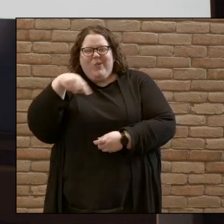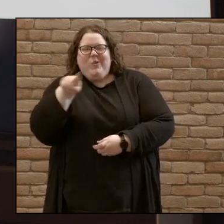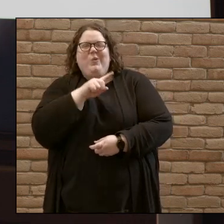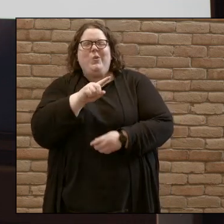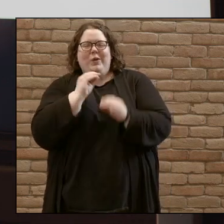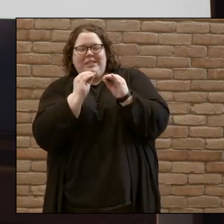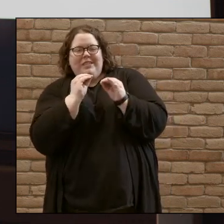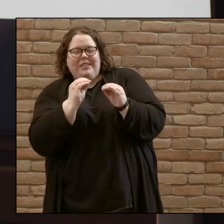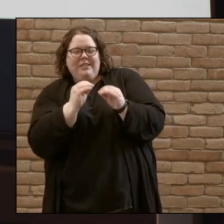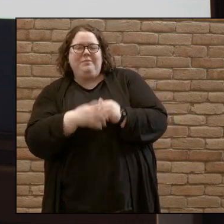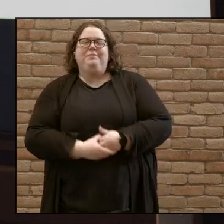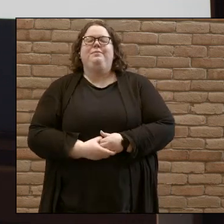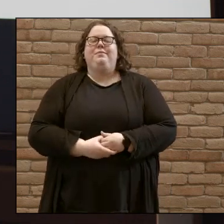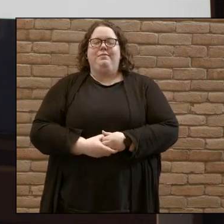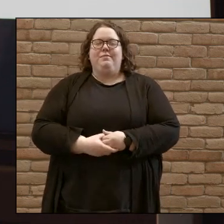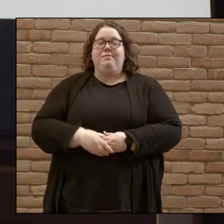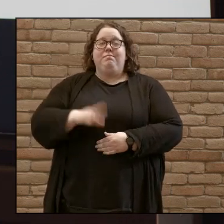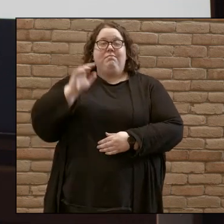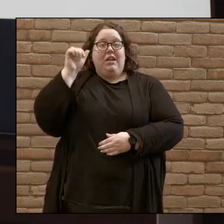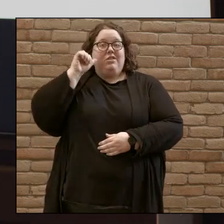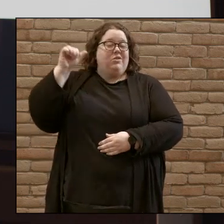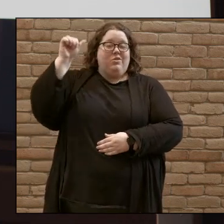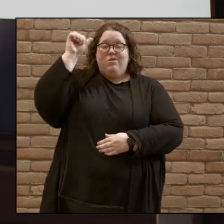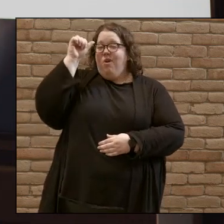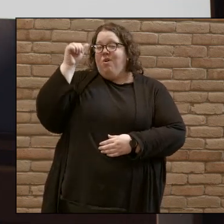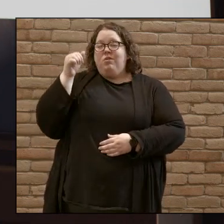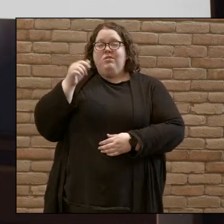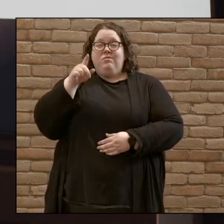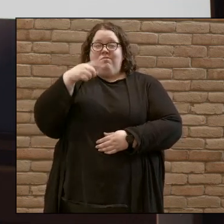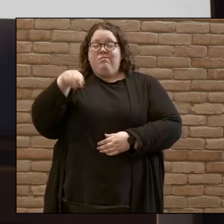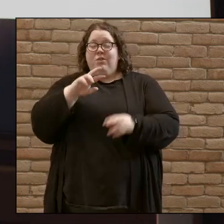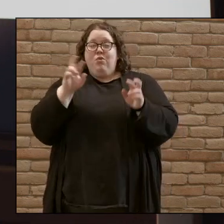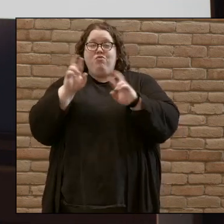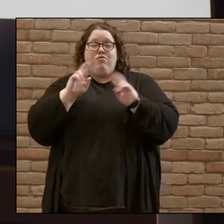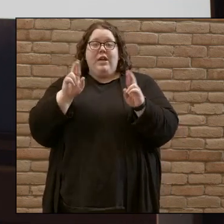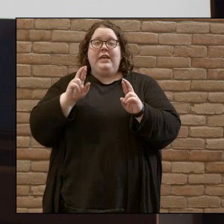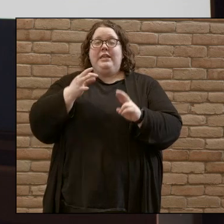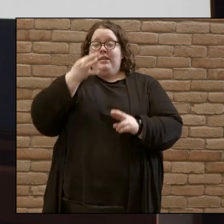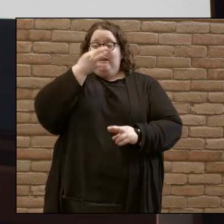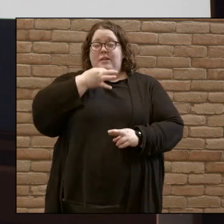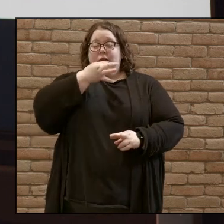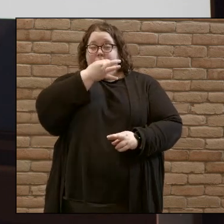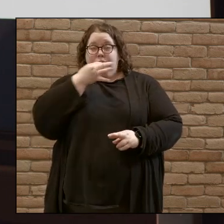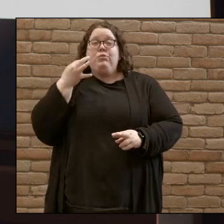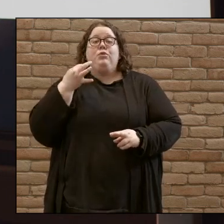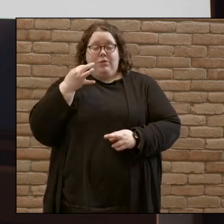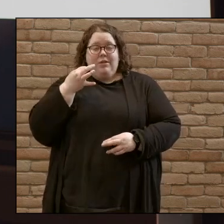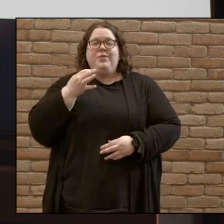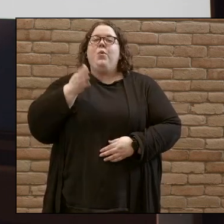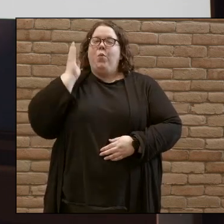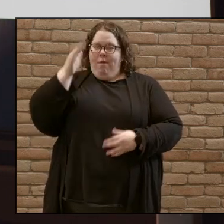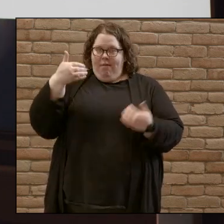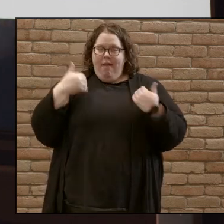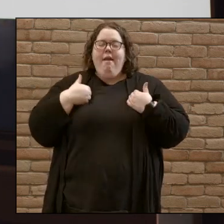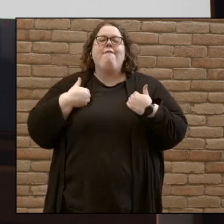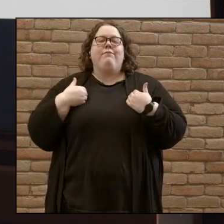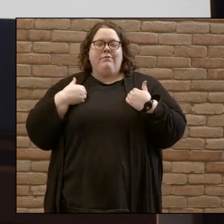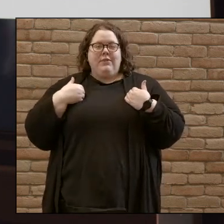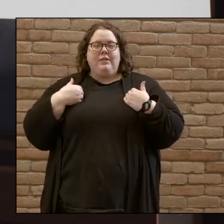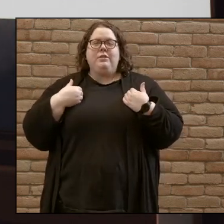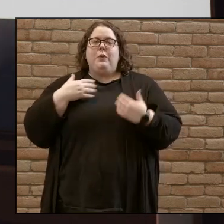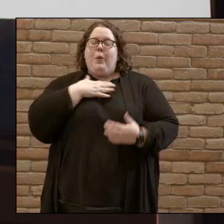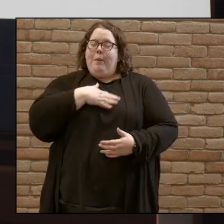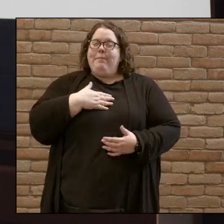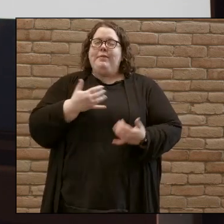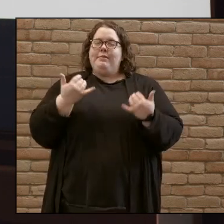of course, adults or anyone else who is ready to celebrate communion with us, we'll be celebrating communion today as well. So I want to invite